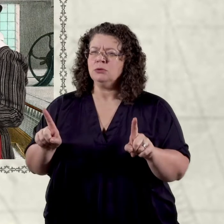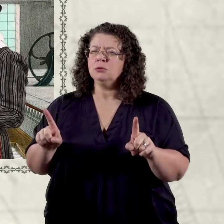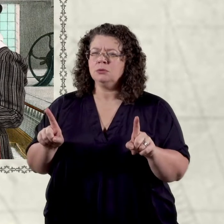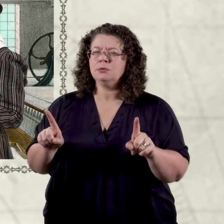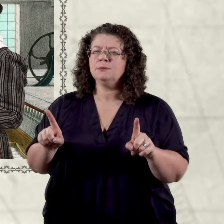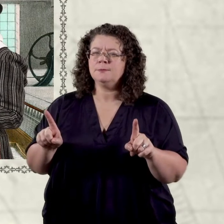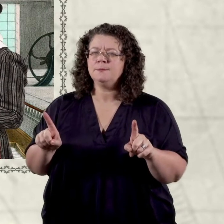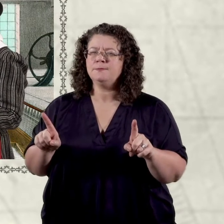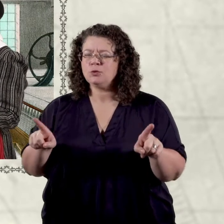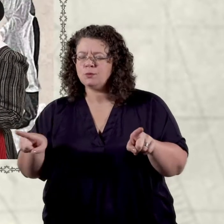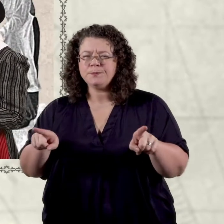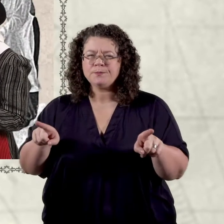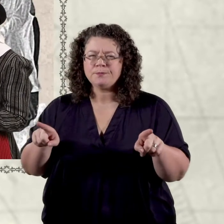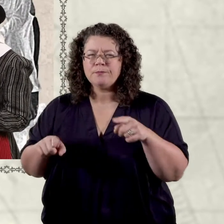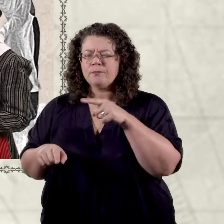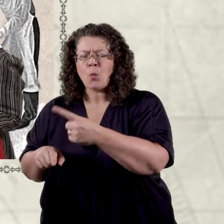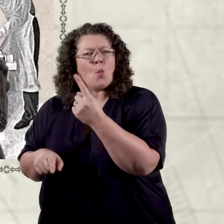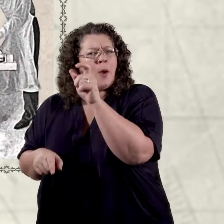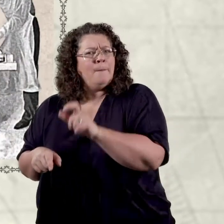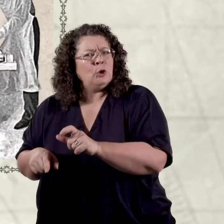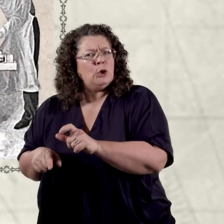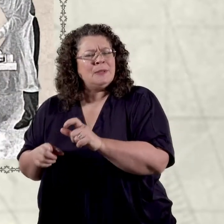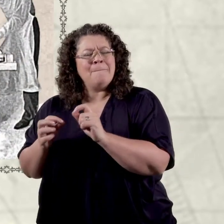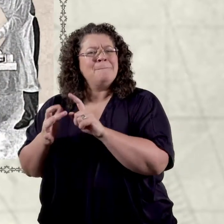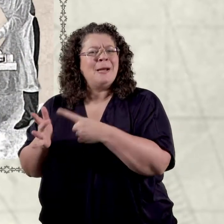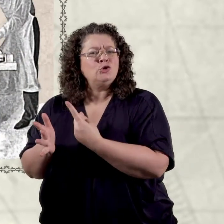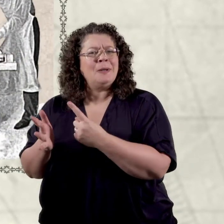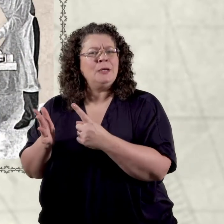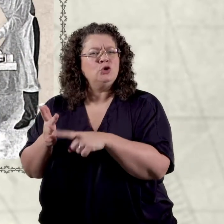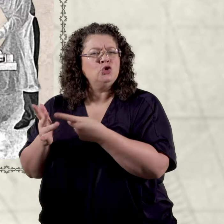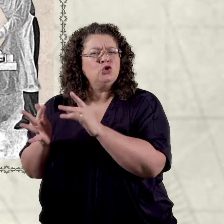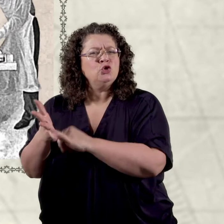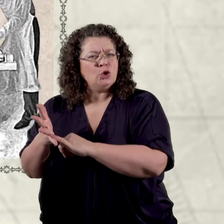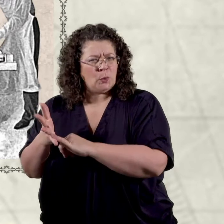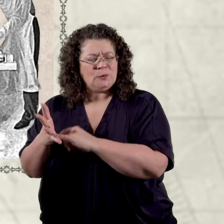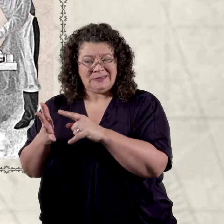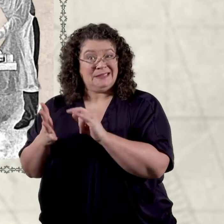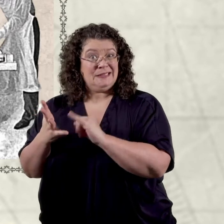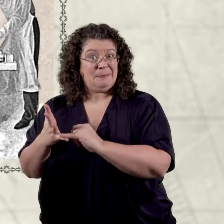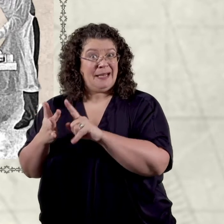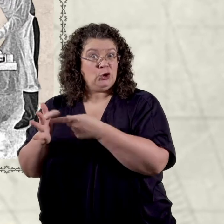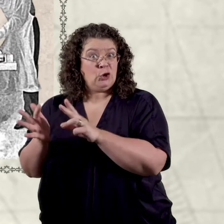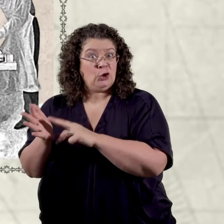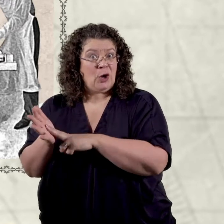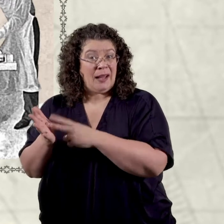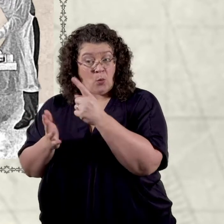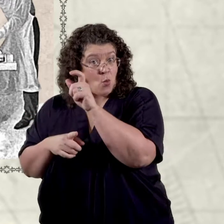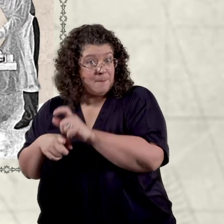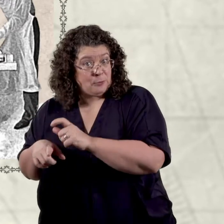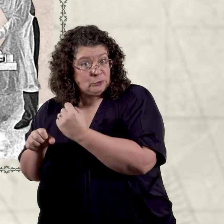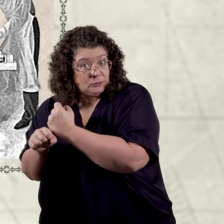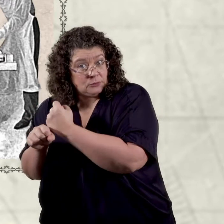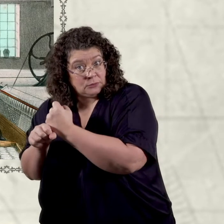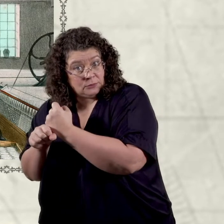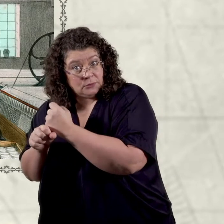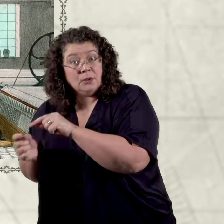difference between the two. Only one person here, like Benjamin Jones used to do, working